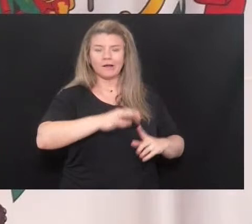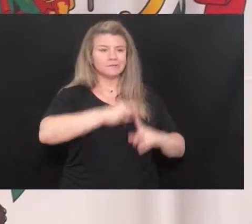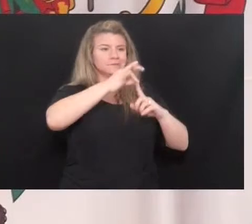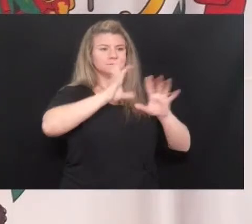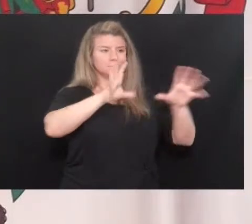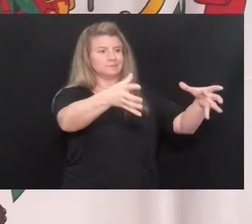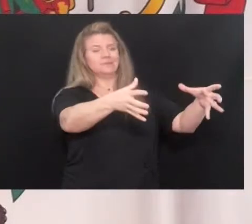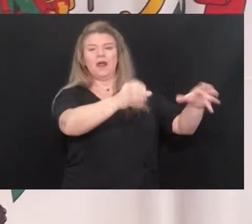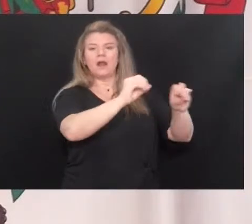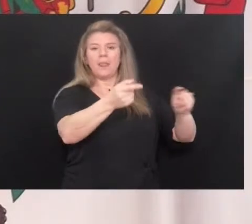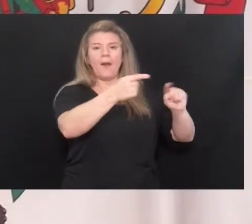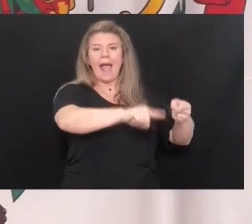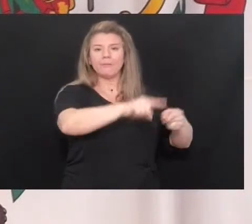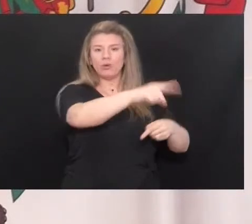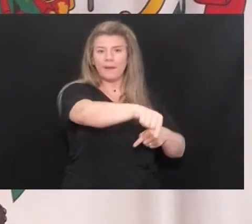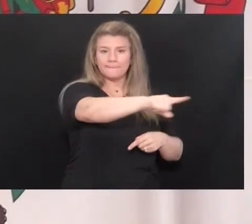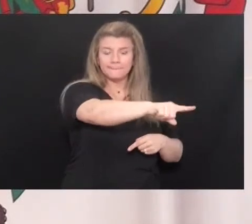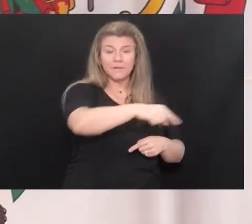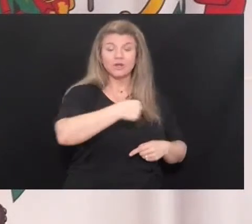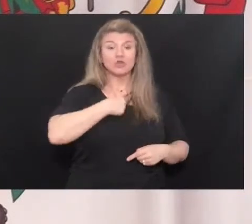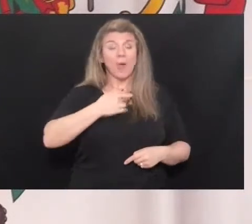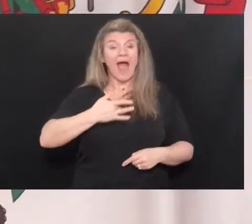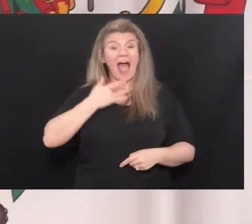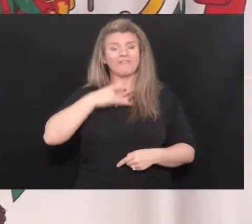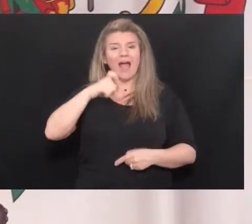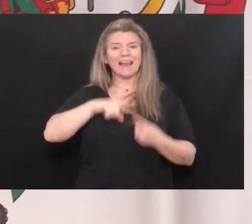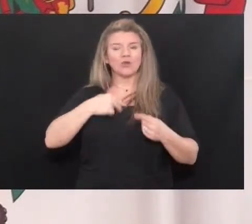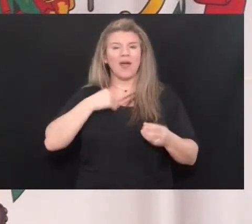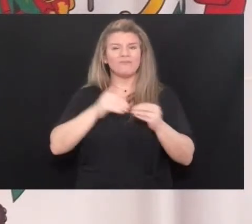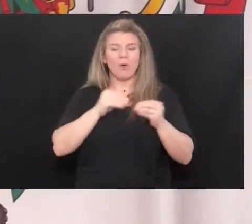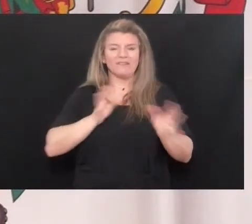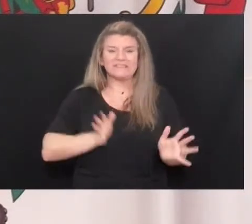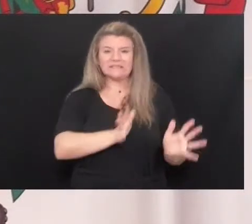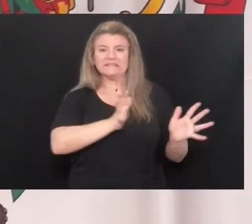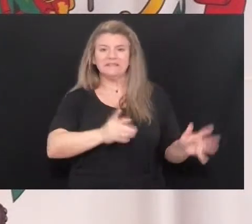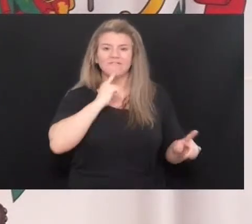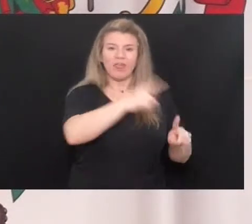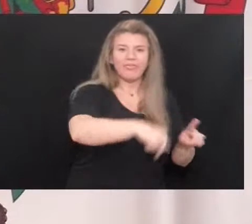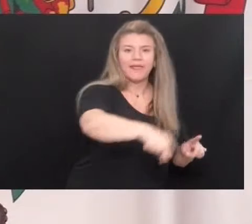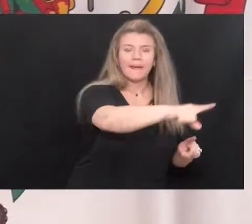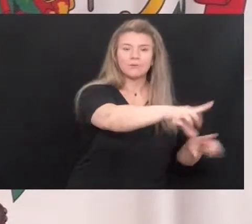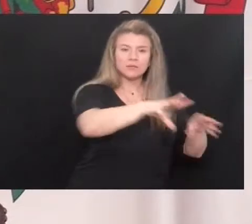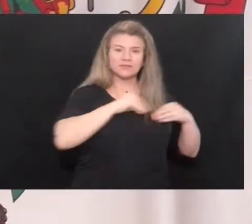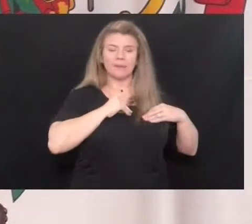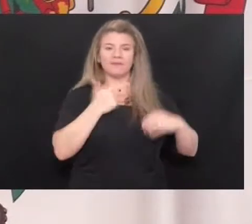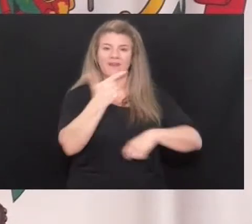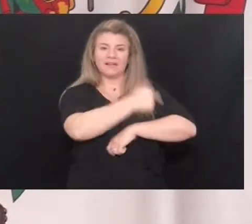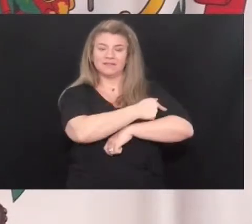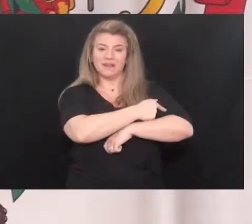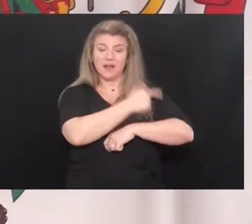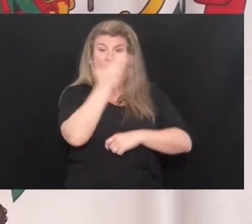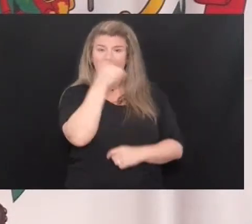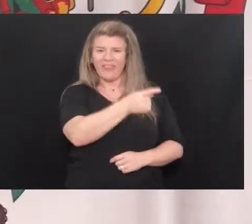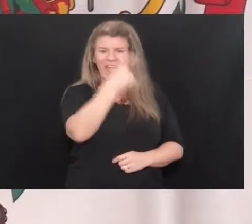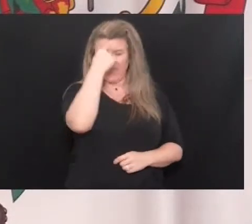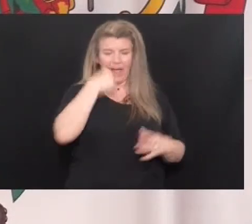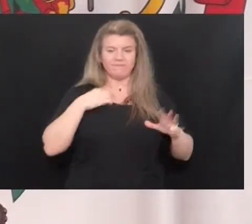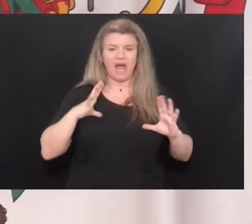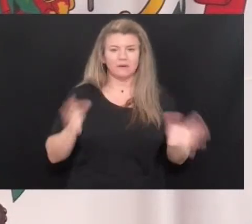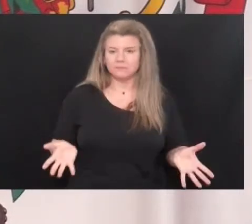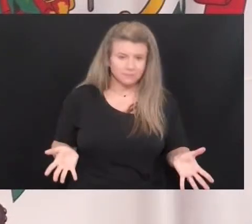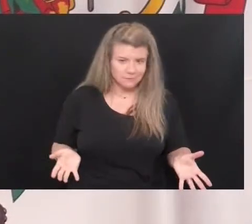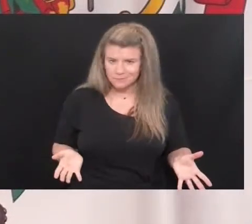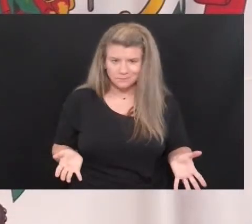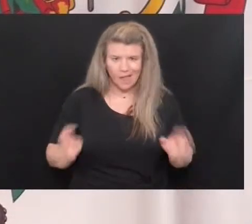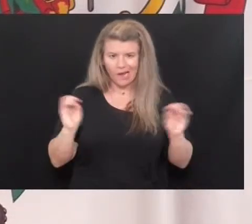incentive to get them to take the vaccine. because they think they're invincible. You know,